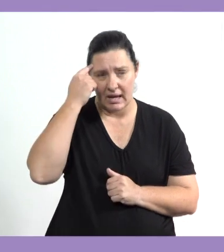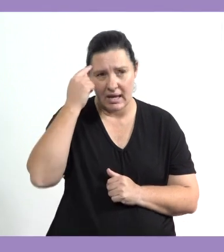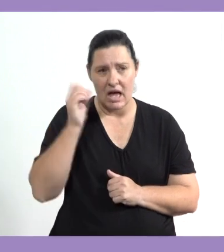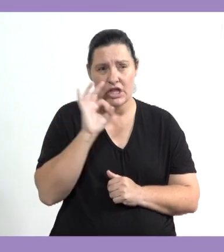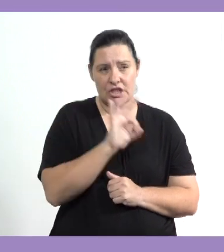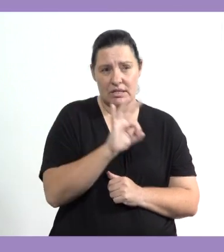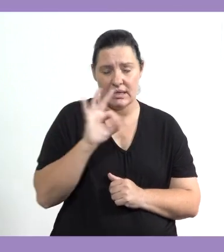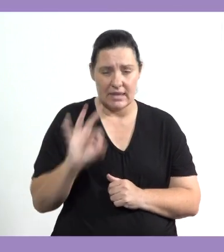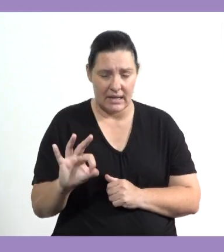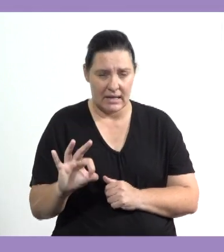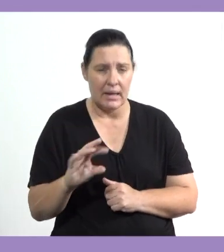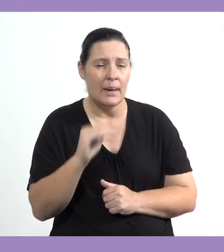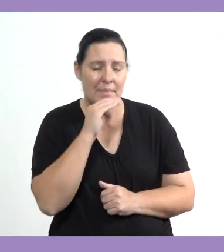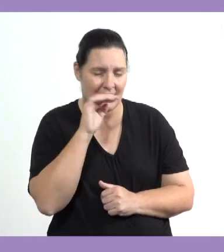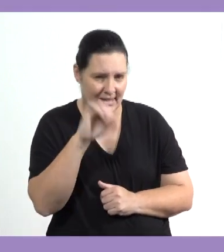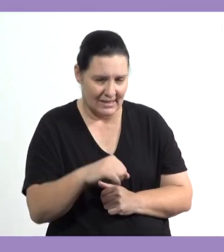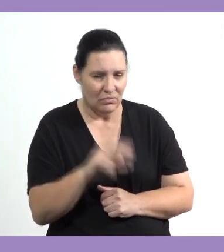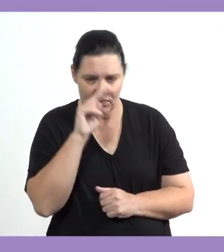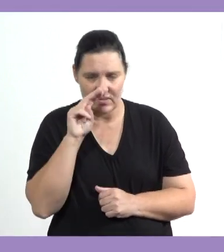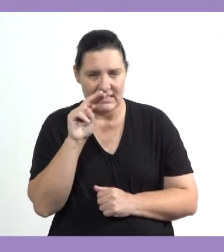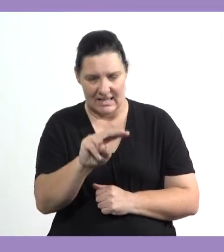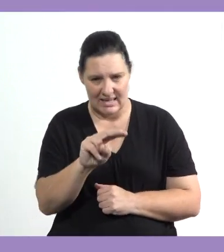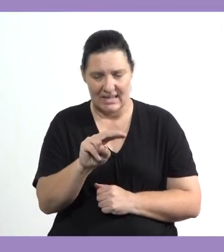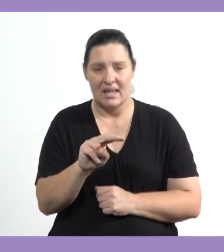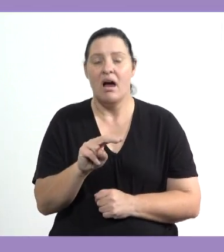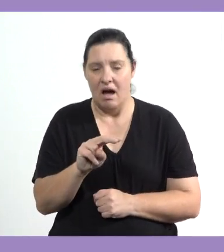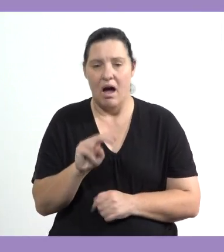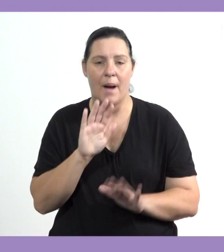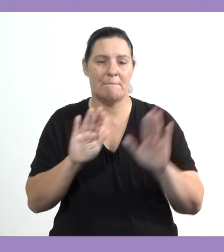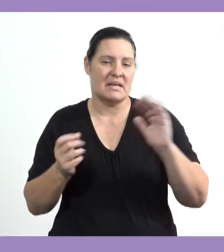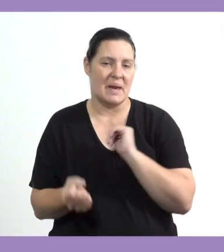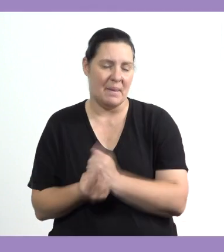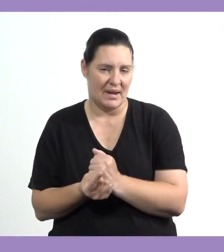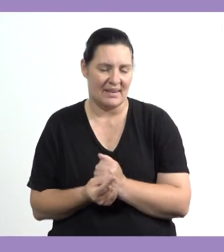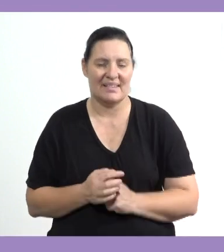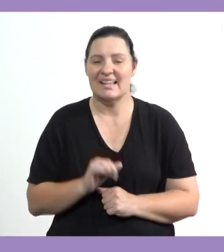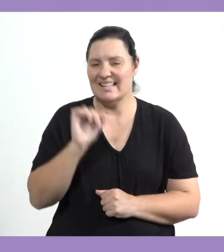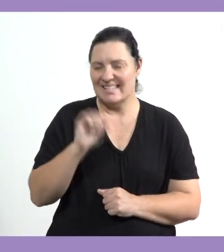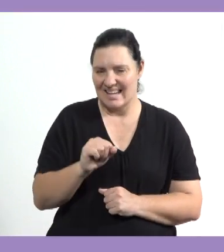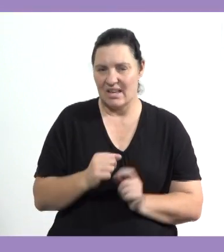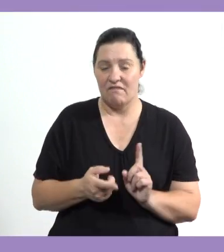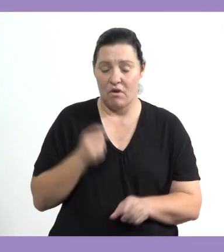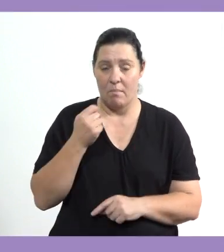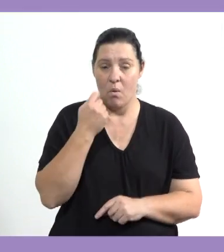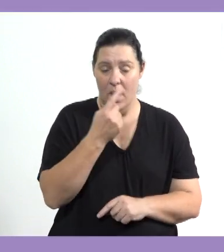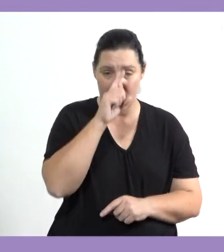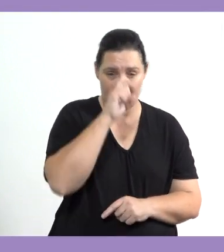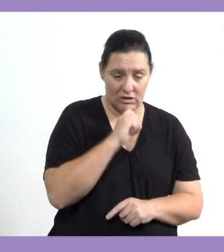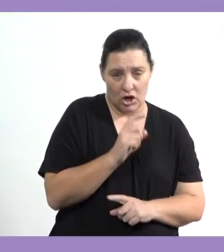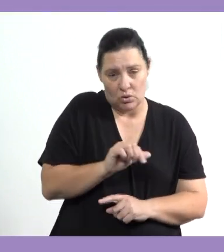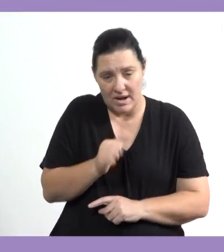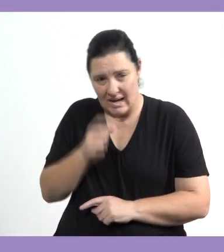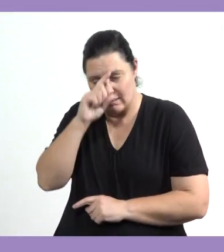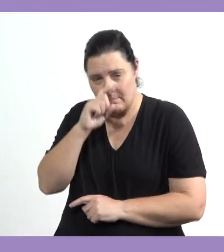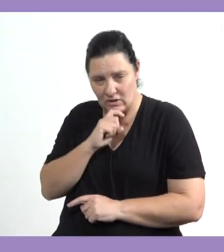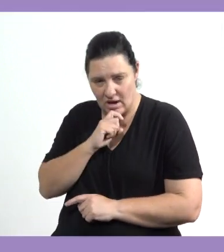of 33, it means that you have seen the pattern that is going on here. Yes, from one picture